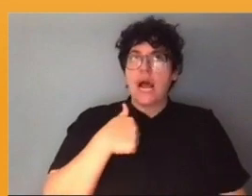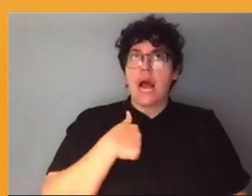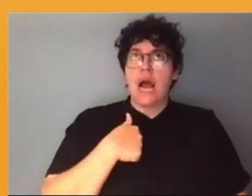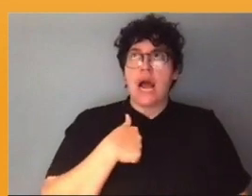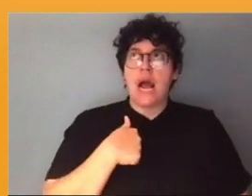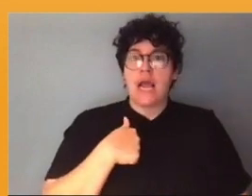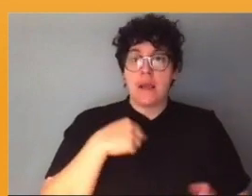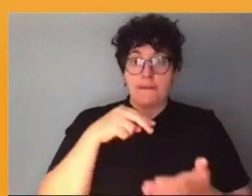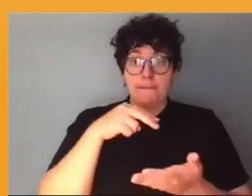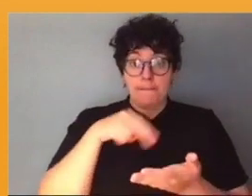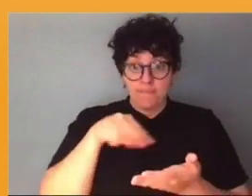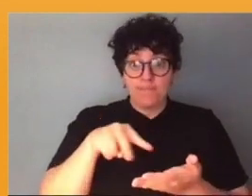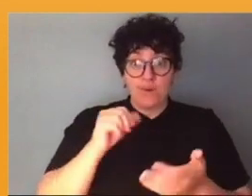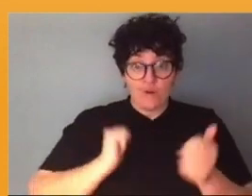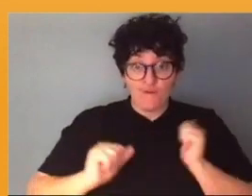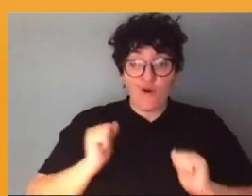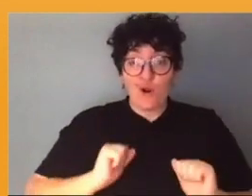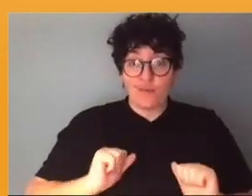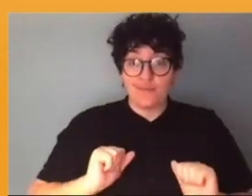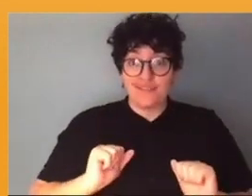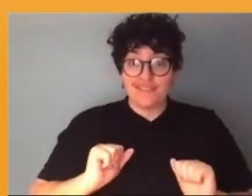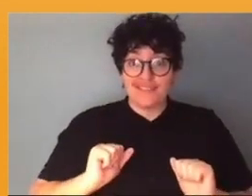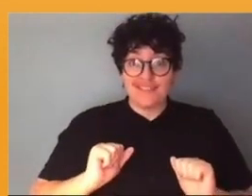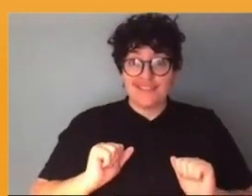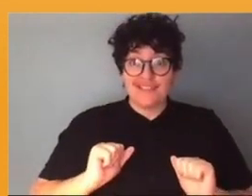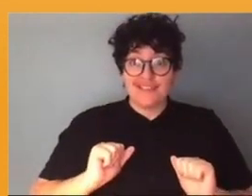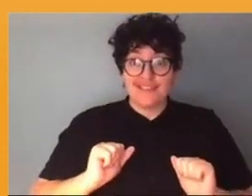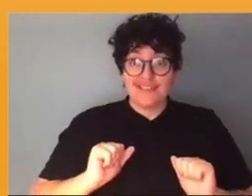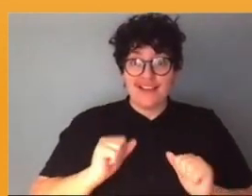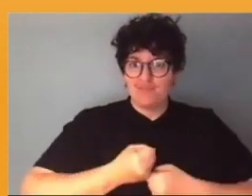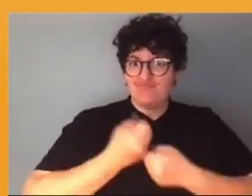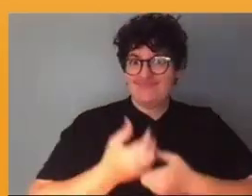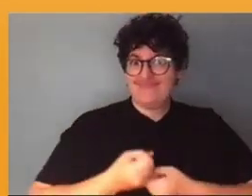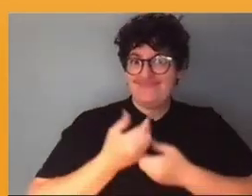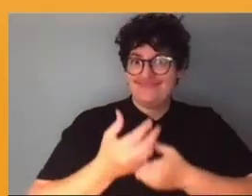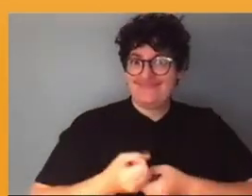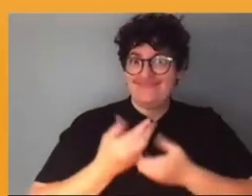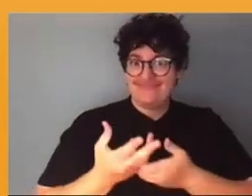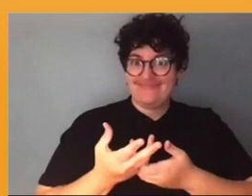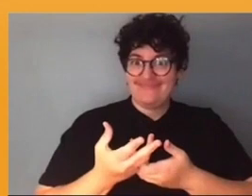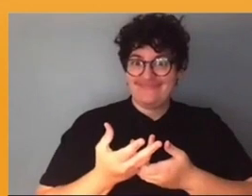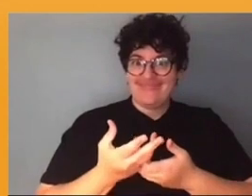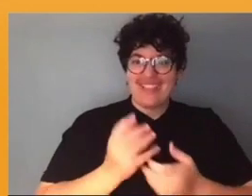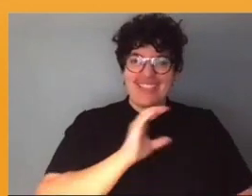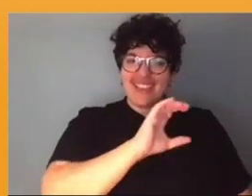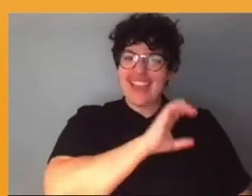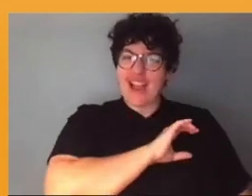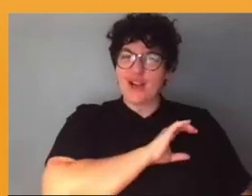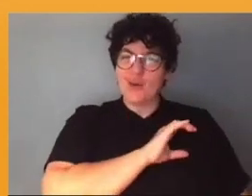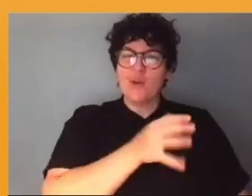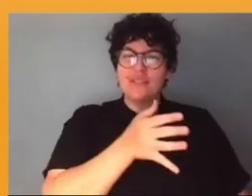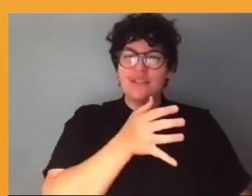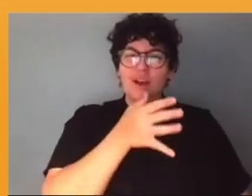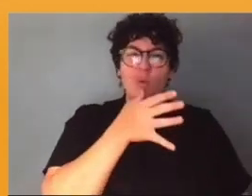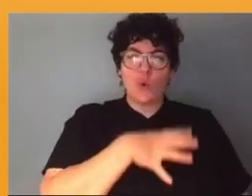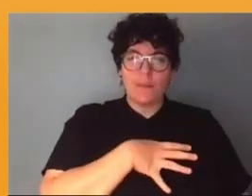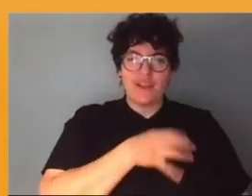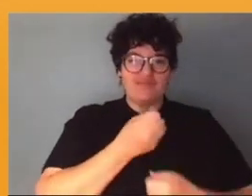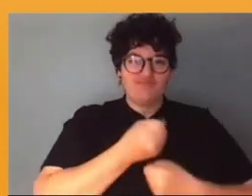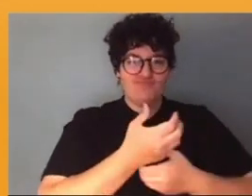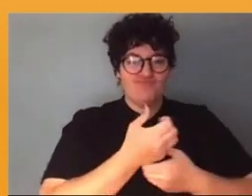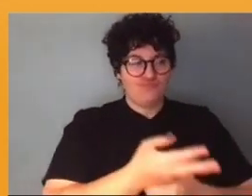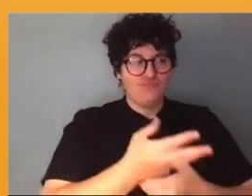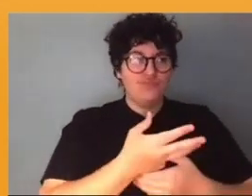this woman kind of saying all these things to her husband. And it was, it solidified my